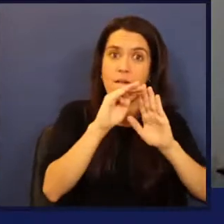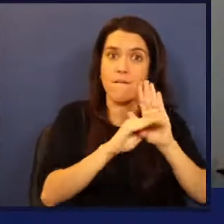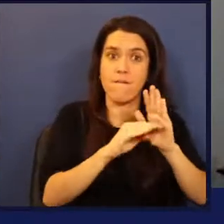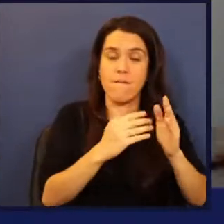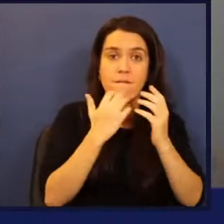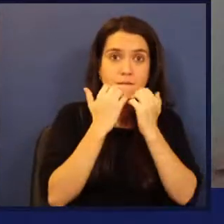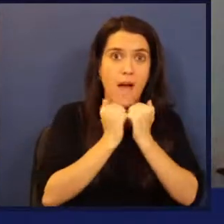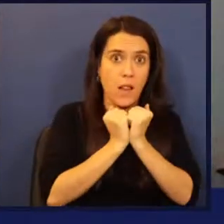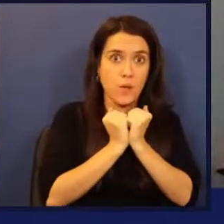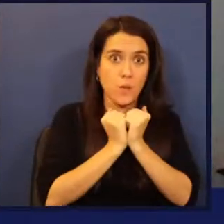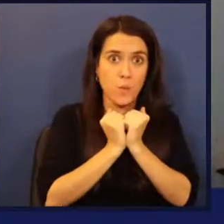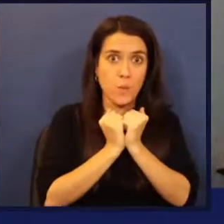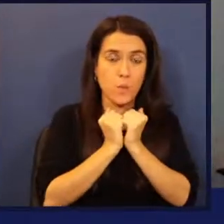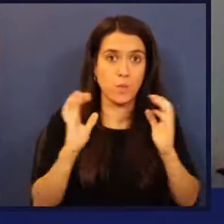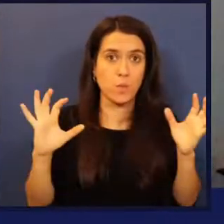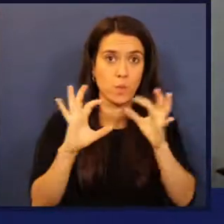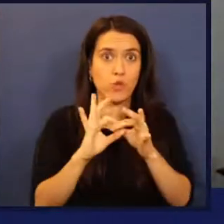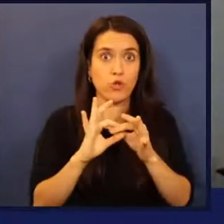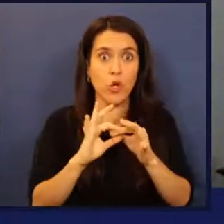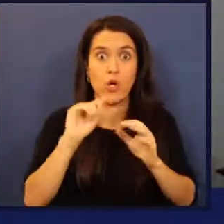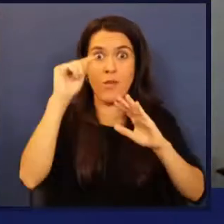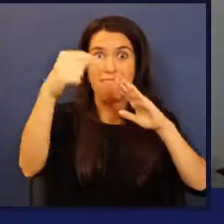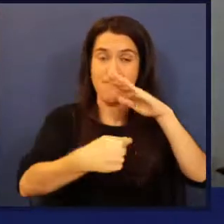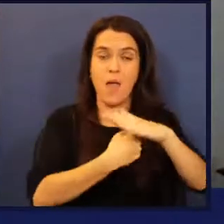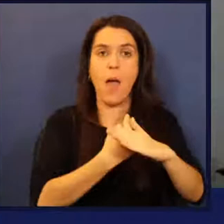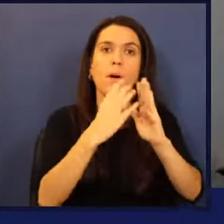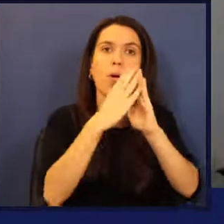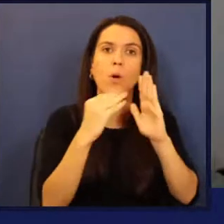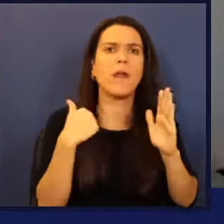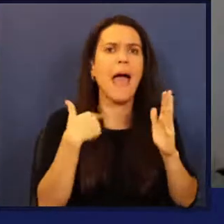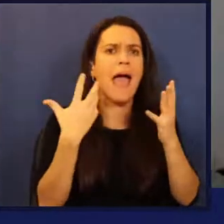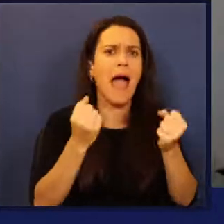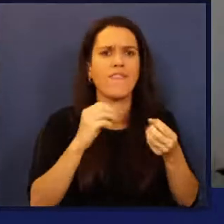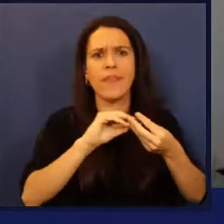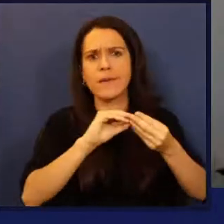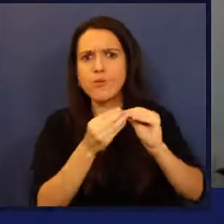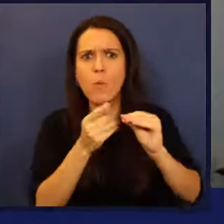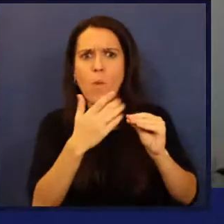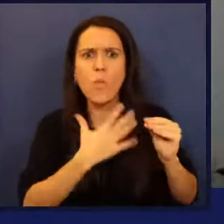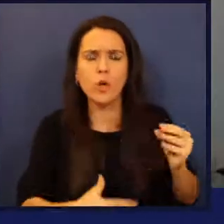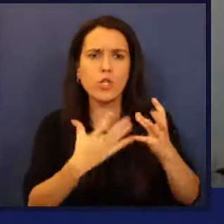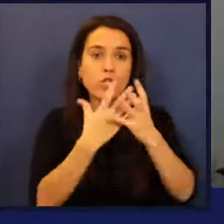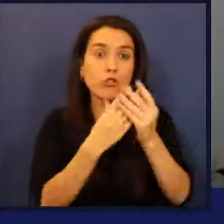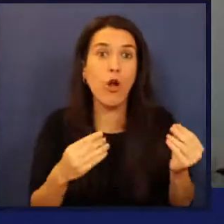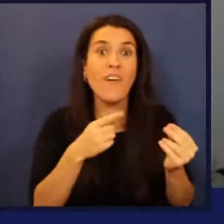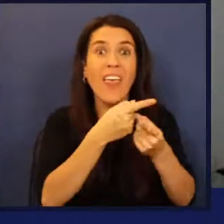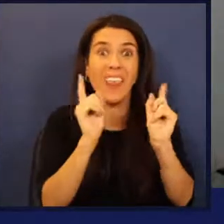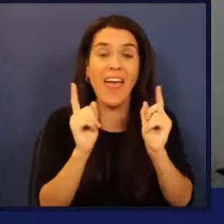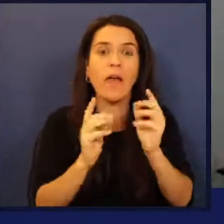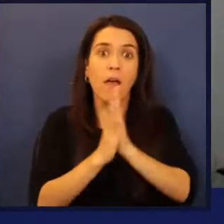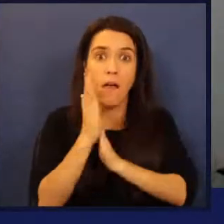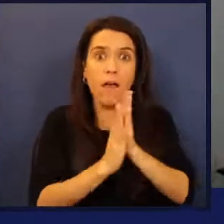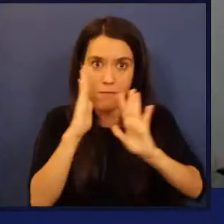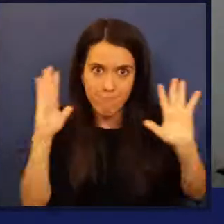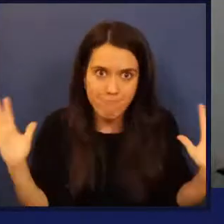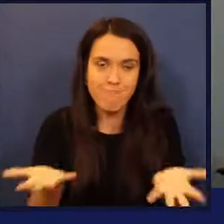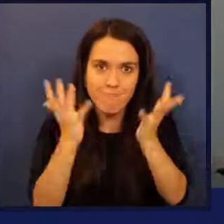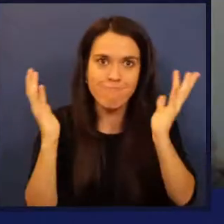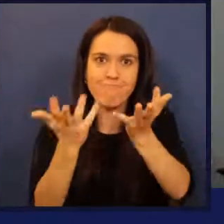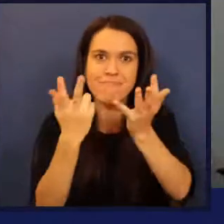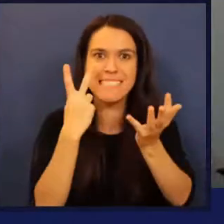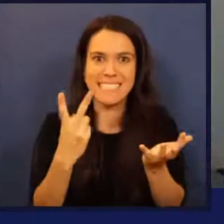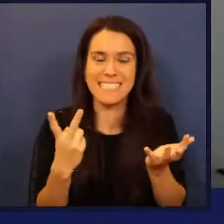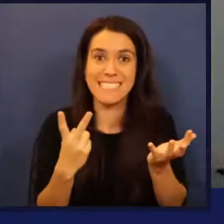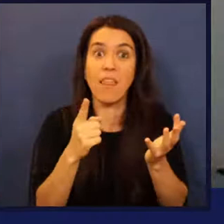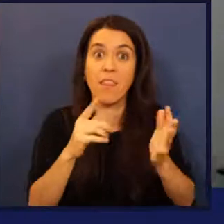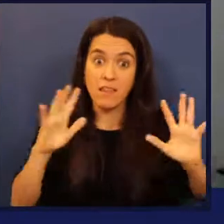meaning those who are going to come to the models and say, I have this problem and I need it solved, are going to be incented in certain ways. And that